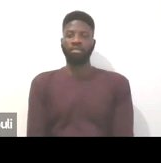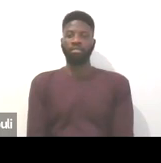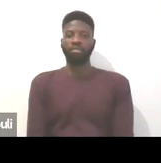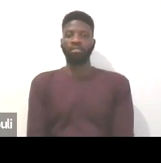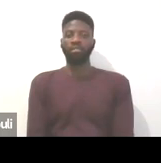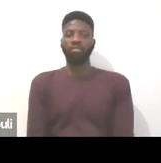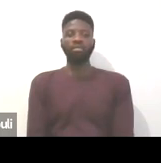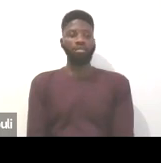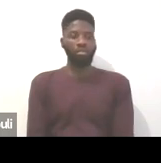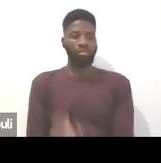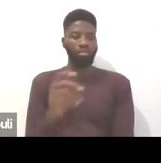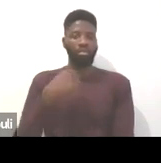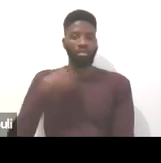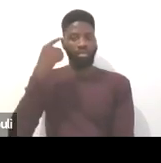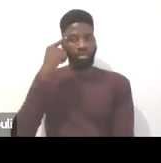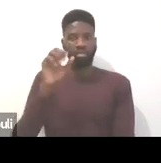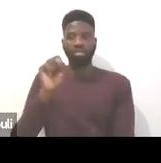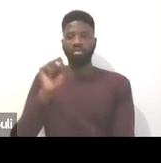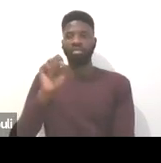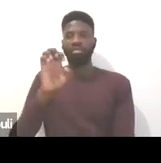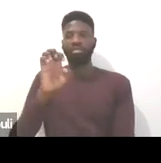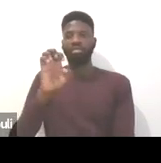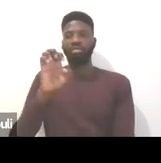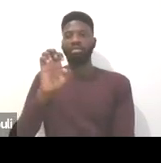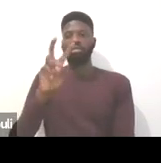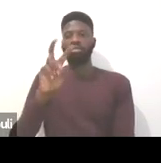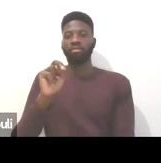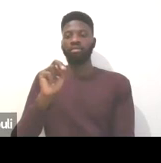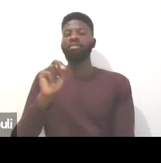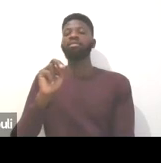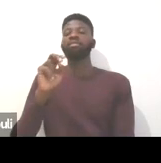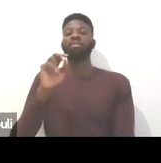All right, I think Steve can't hear me. So we can go to John.